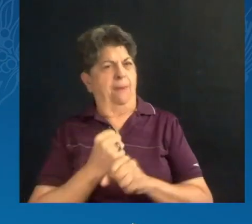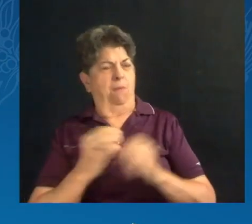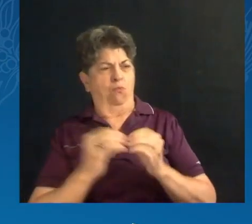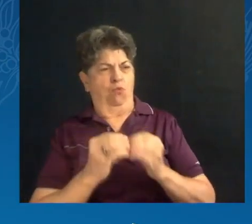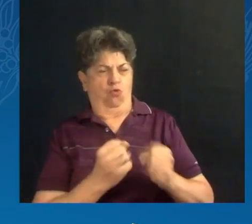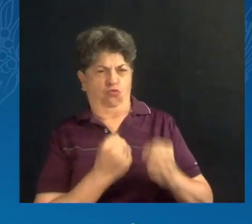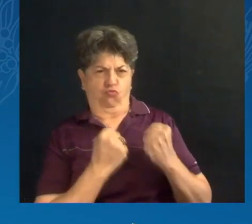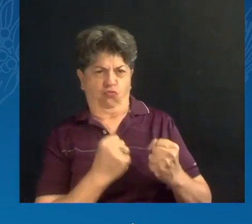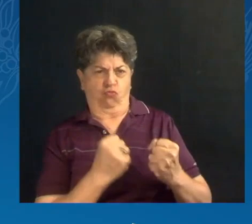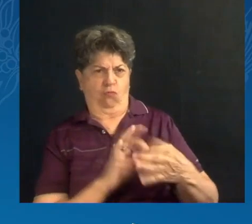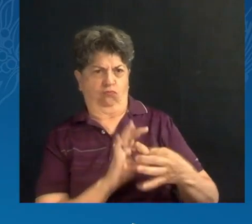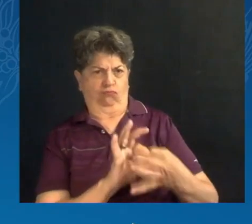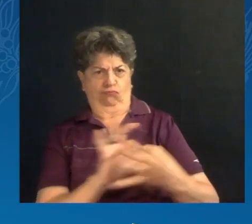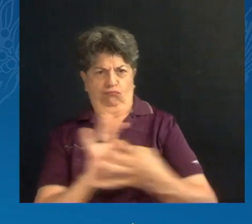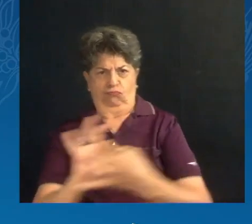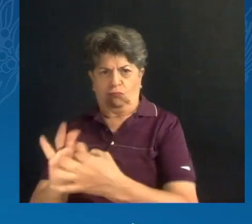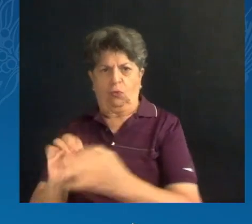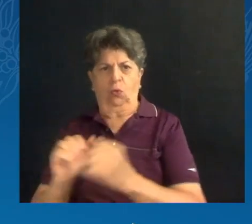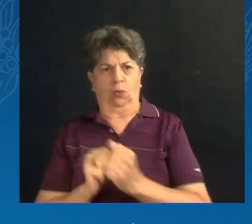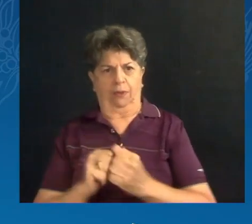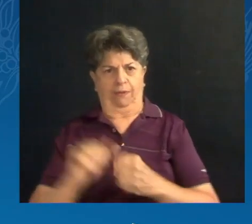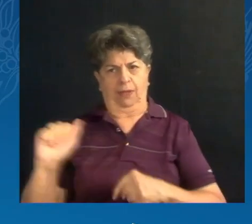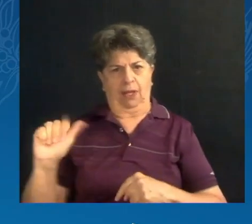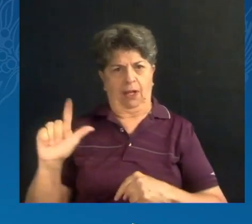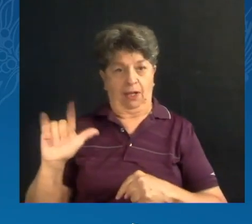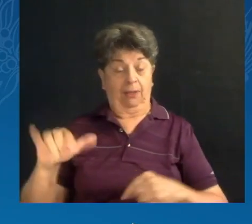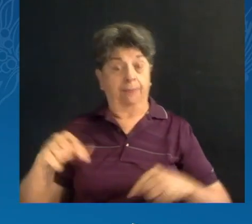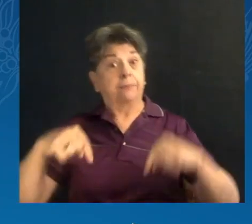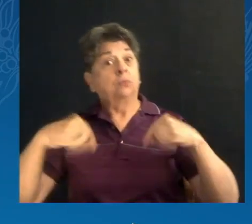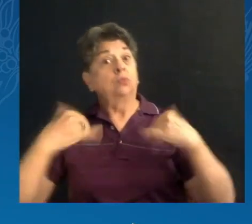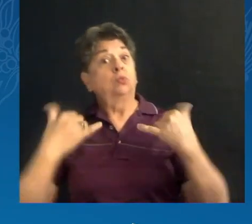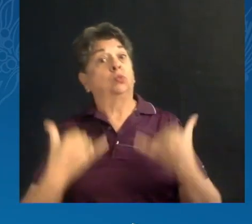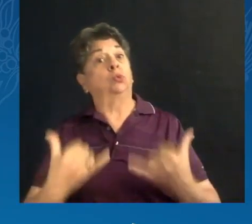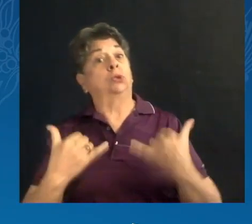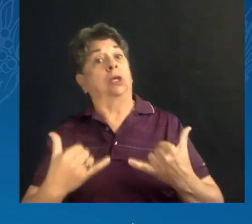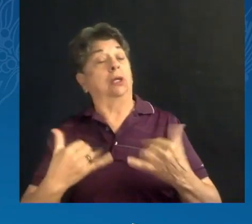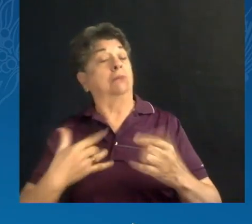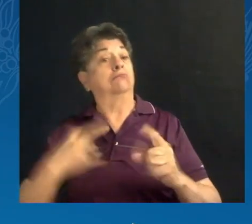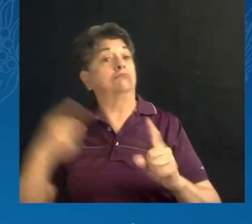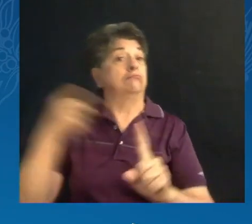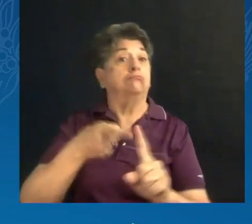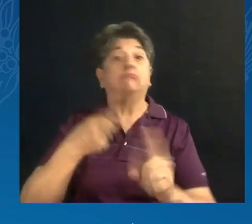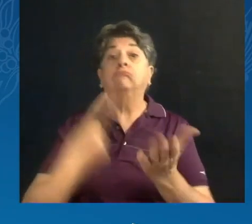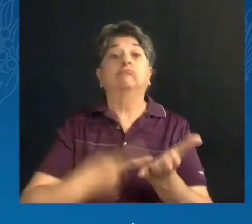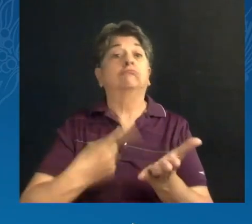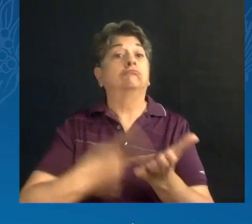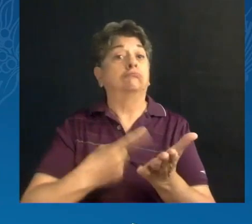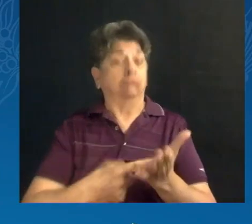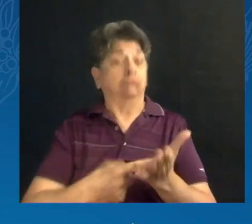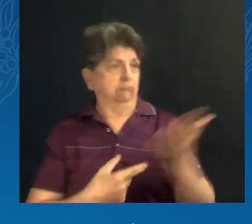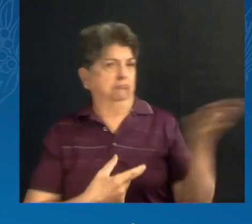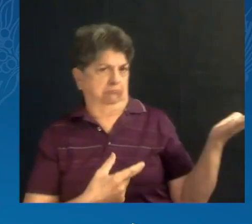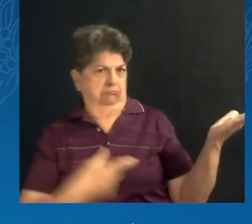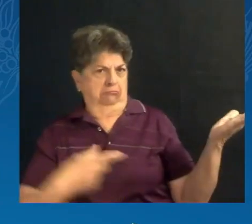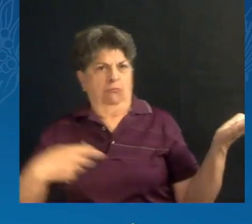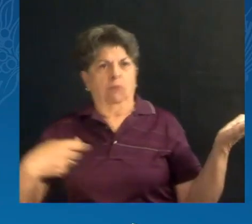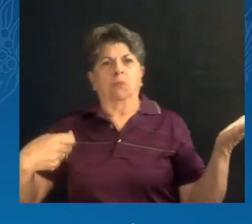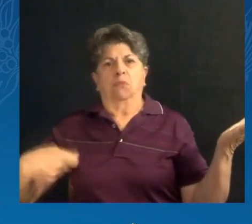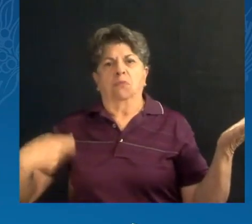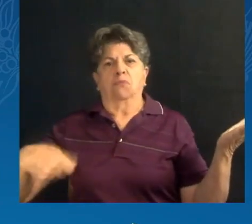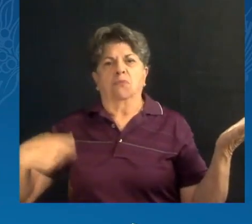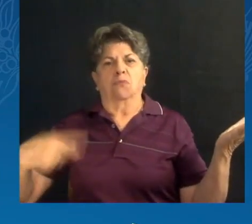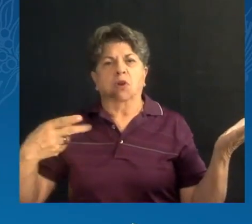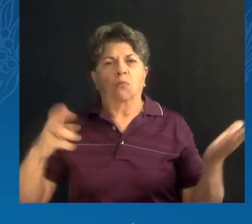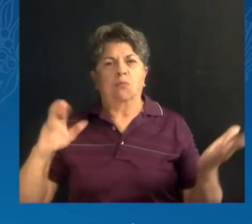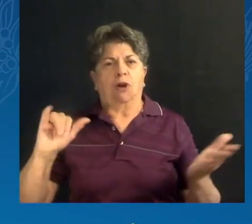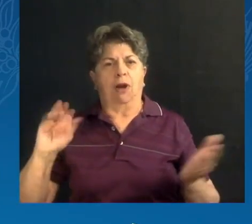our meeting today, which will include, Mr. Prime Minister, the work that we will continue to do to strengthen the strategic partnership between the